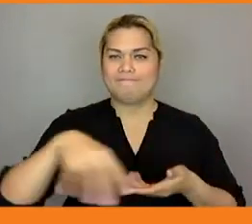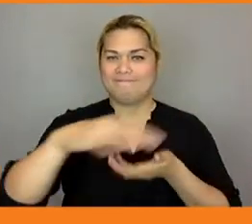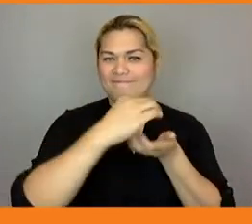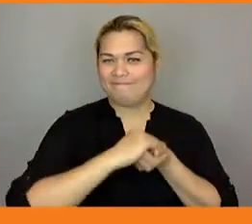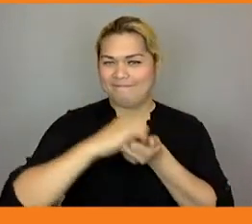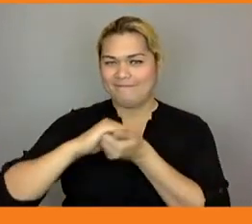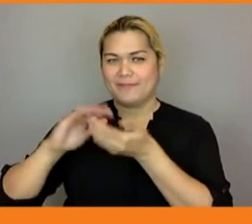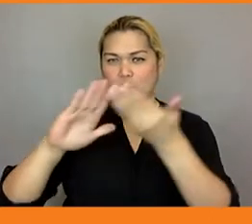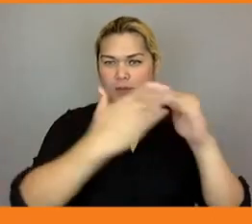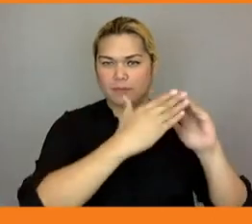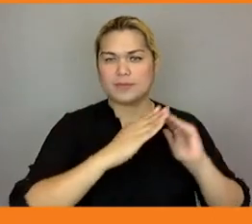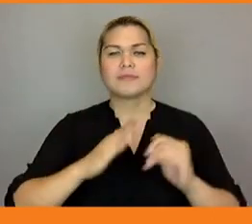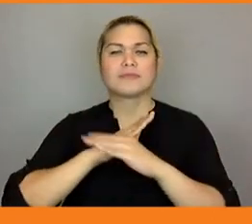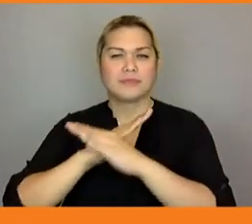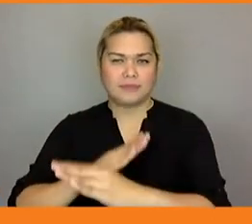actively.